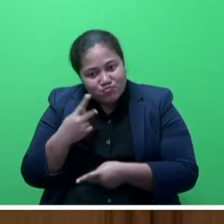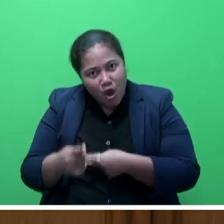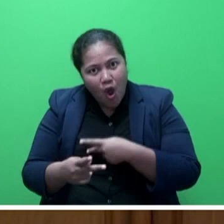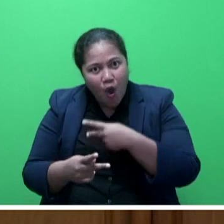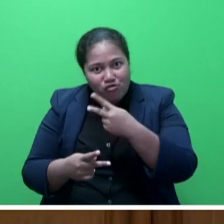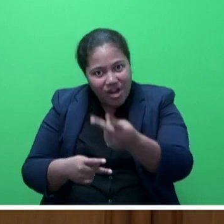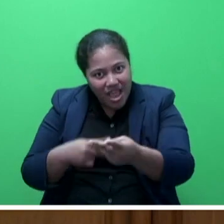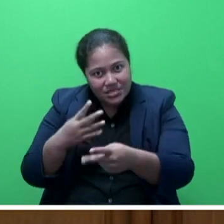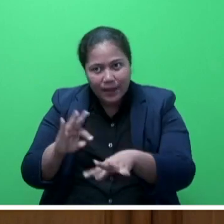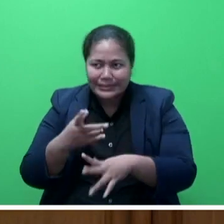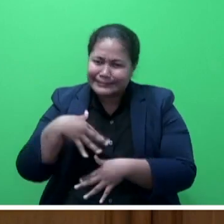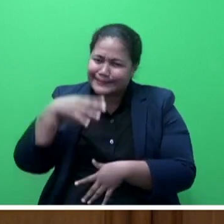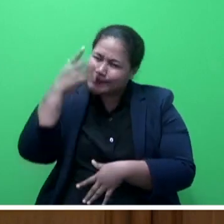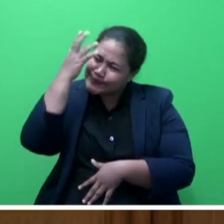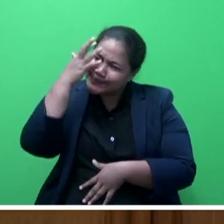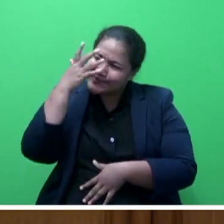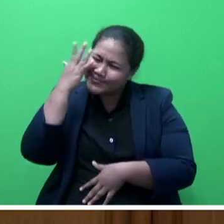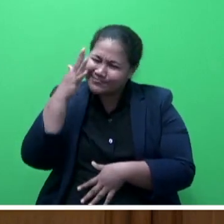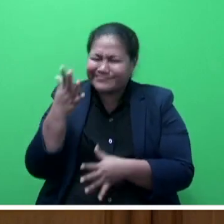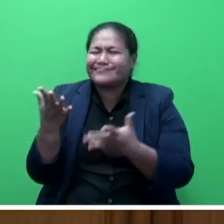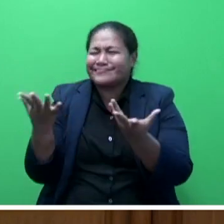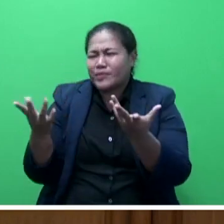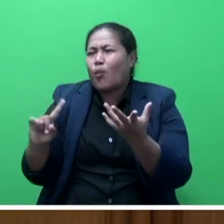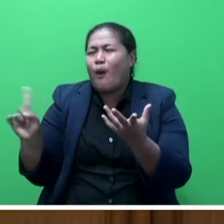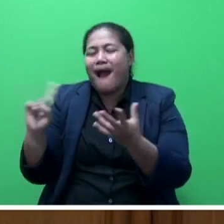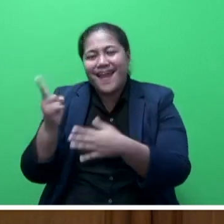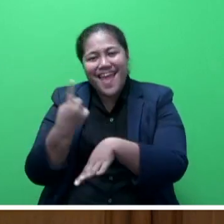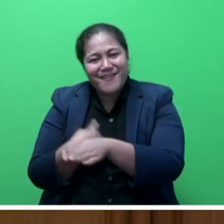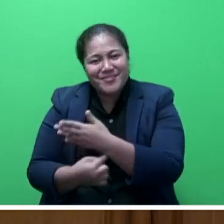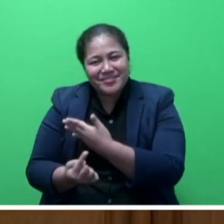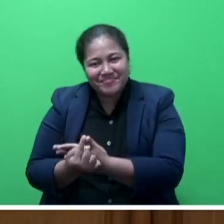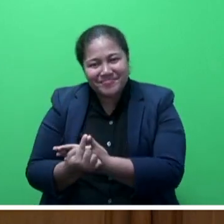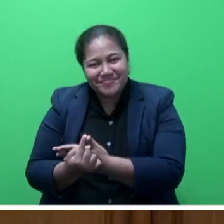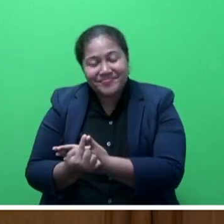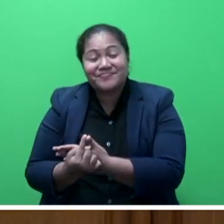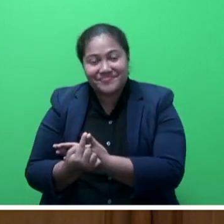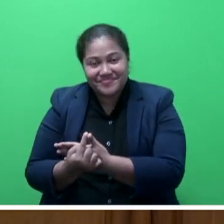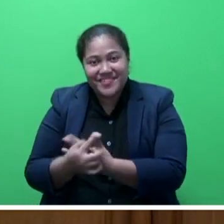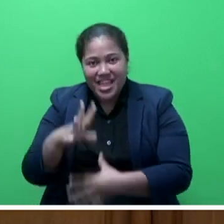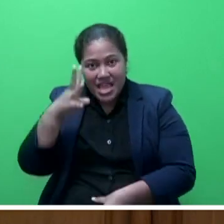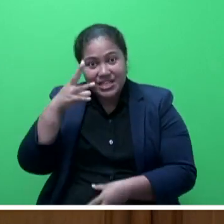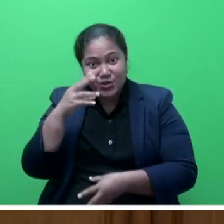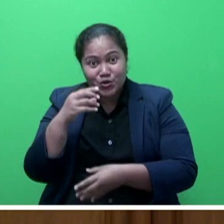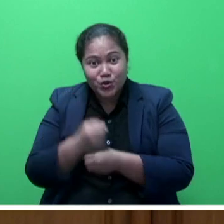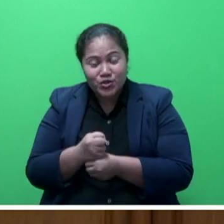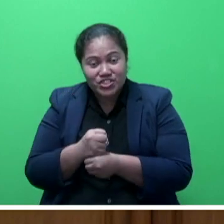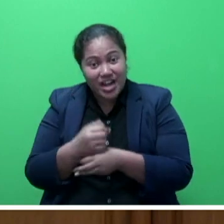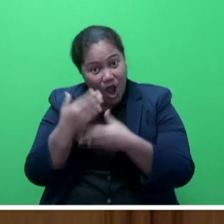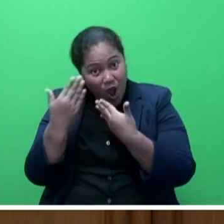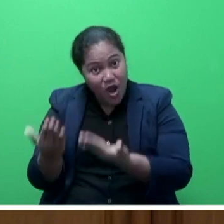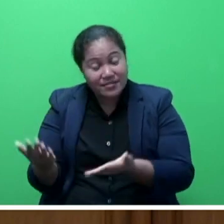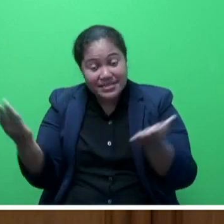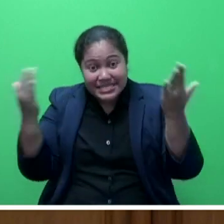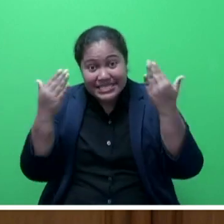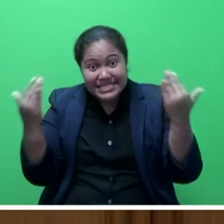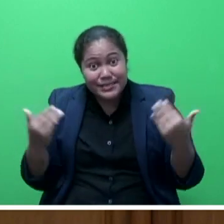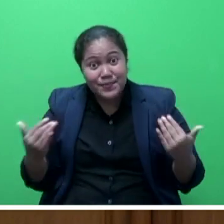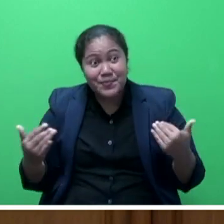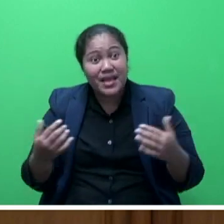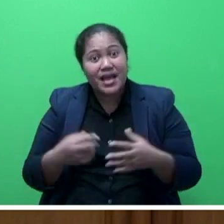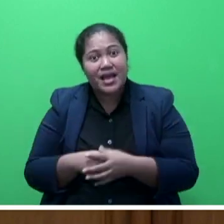wondering what has happened. In conclusion, Honorable Speaker said, we have a